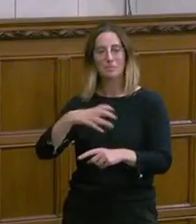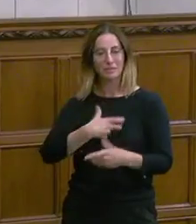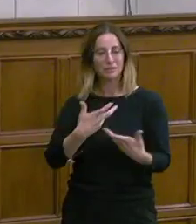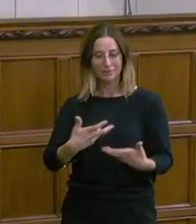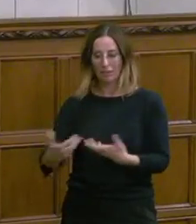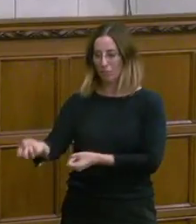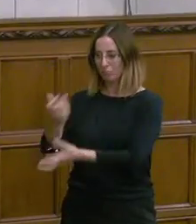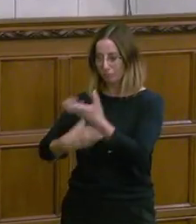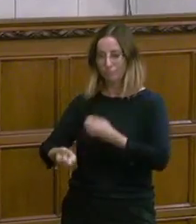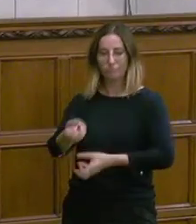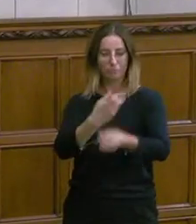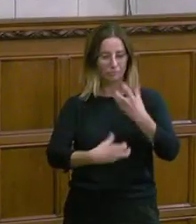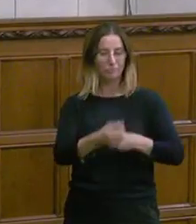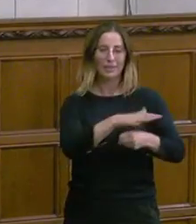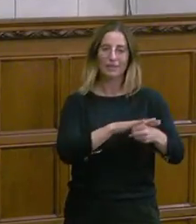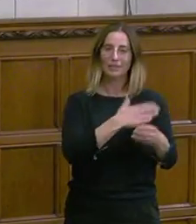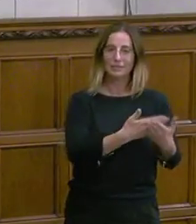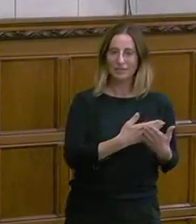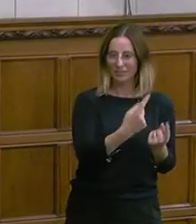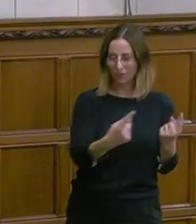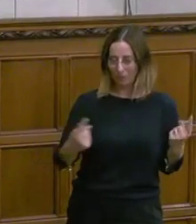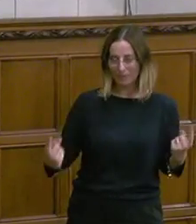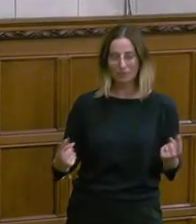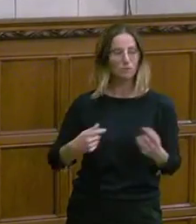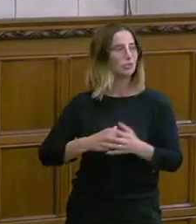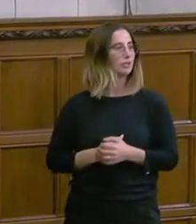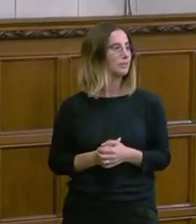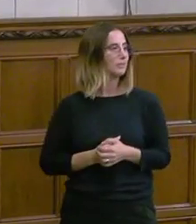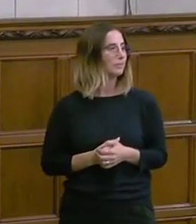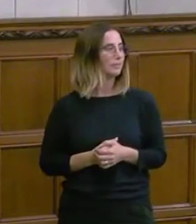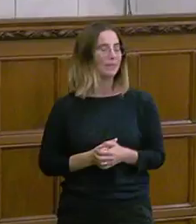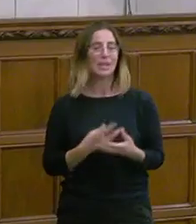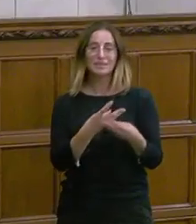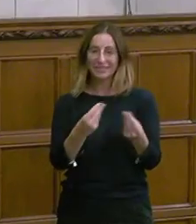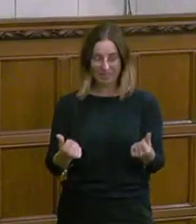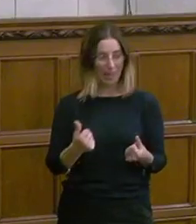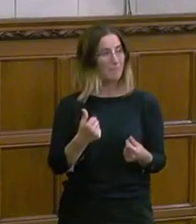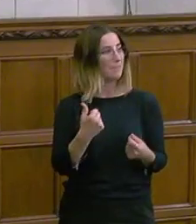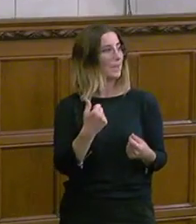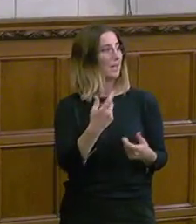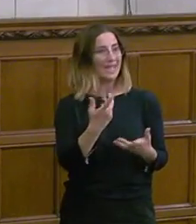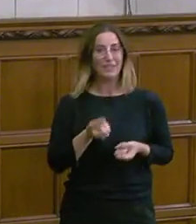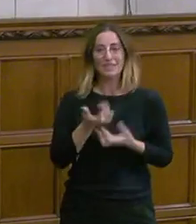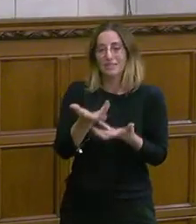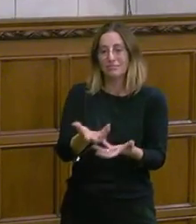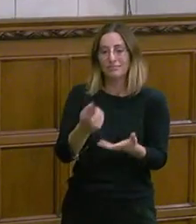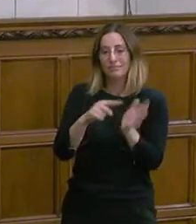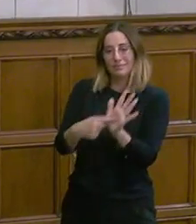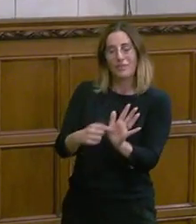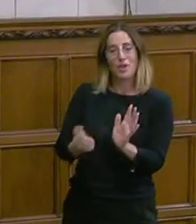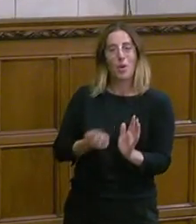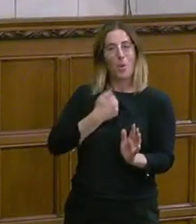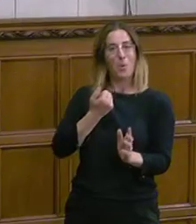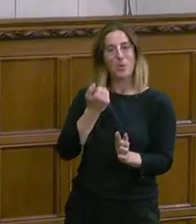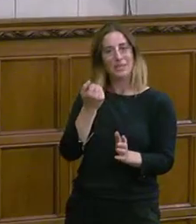the statistics, and the Honourable Member for Eastbourne, who rightly highlighted his own experience, and I think that's very welcome to hear that in this